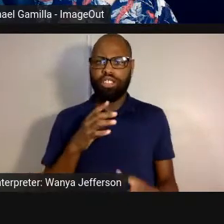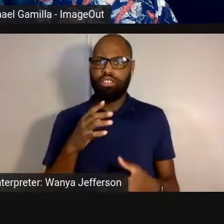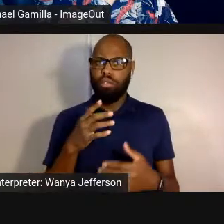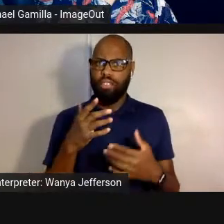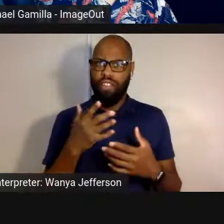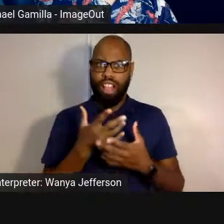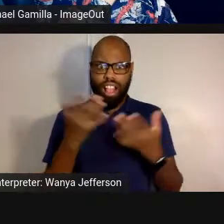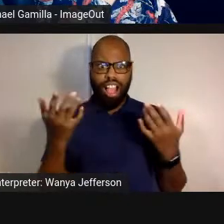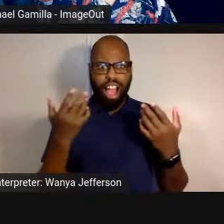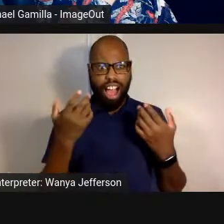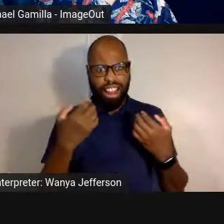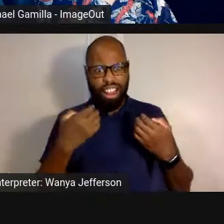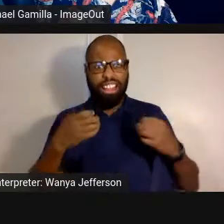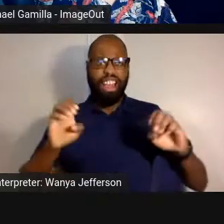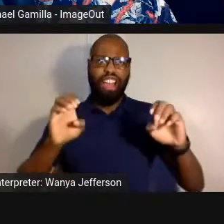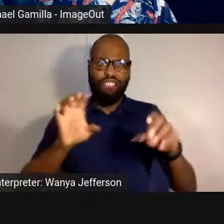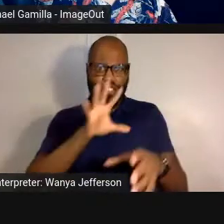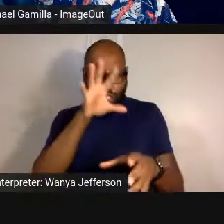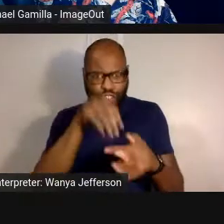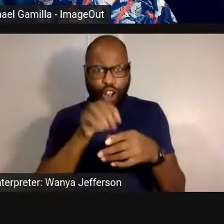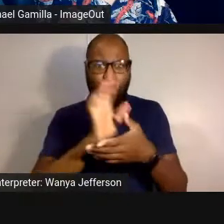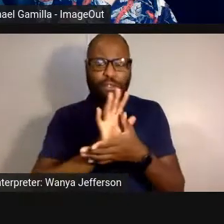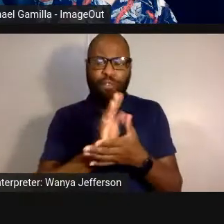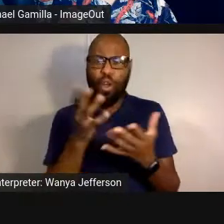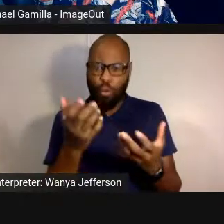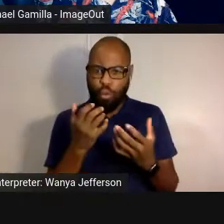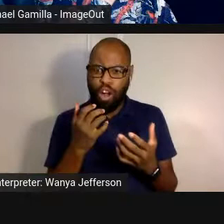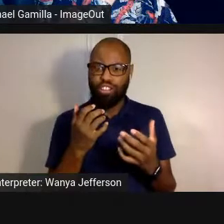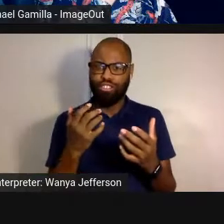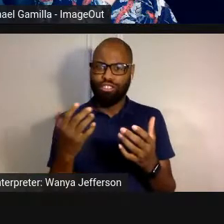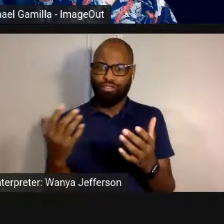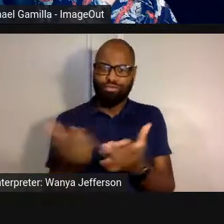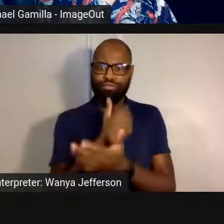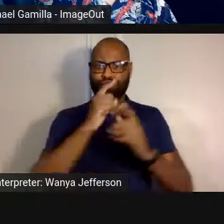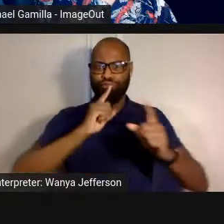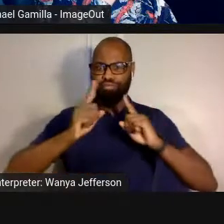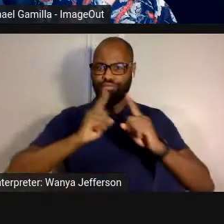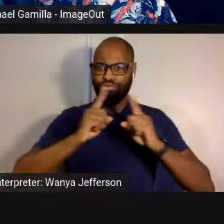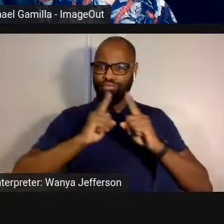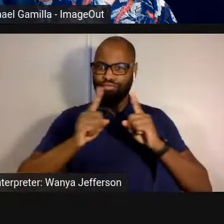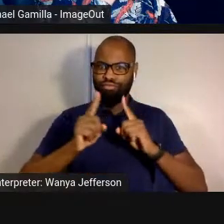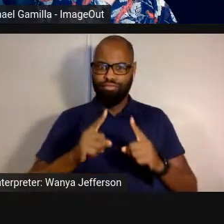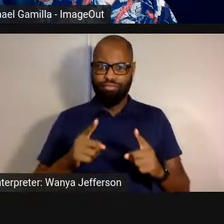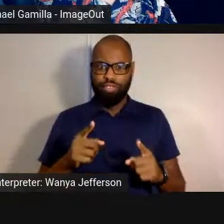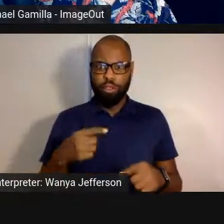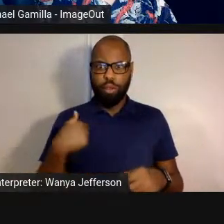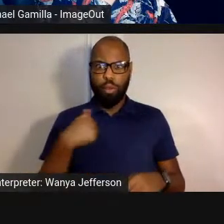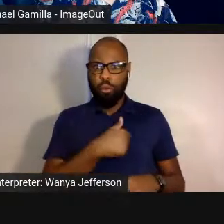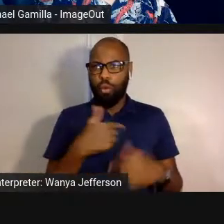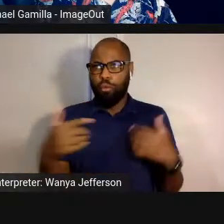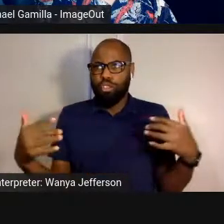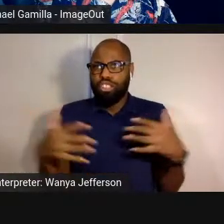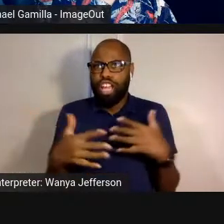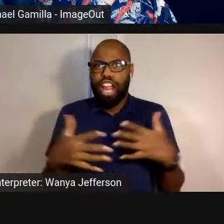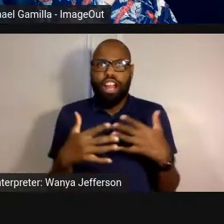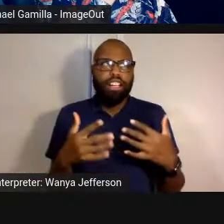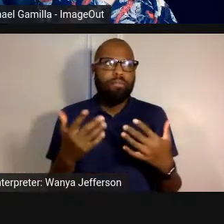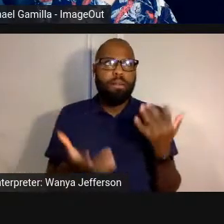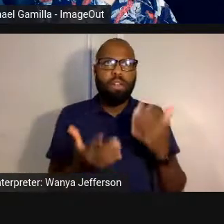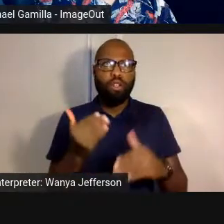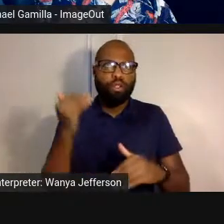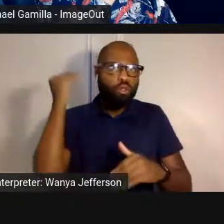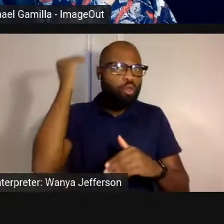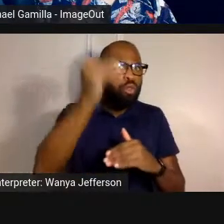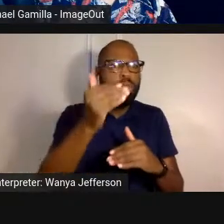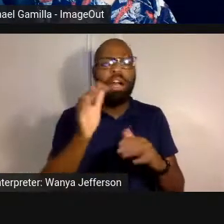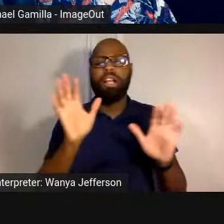to kind of engage with a lot of conversations. And we were scared, honestly, at some points that maybe there was too much of a lot of things. But to feel that, for